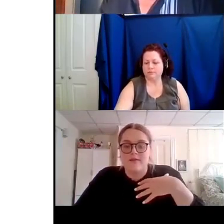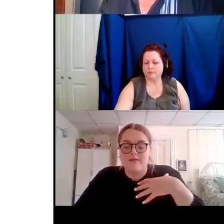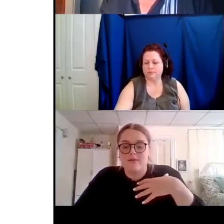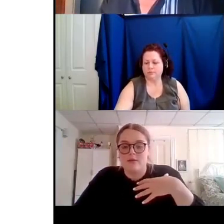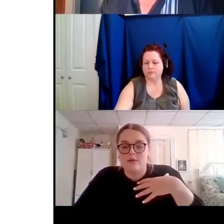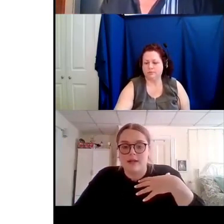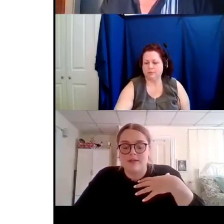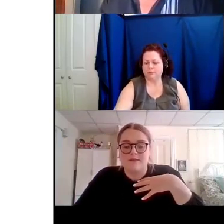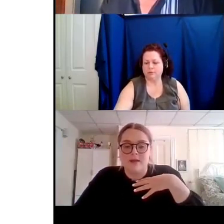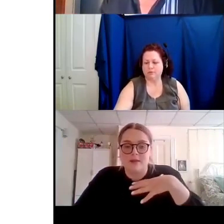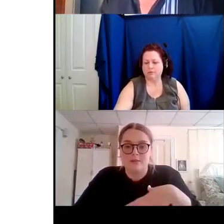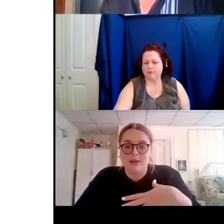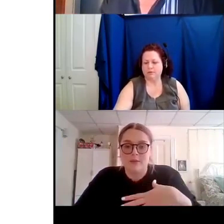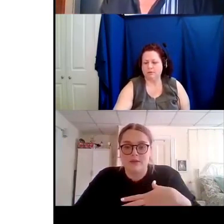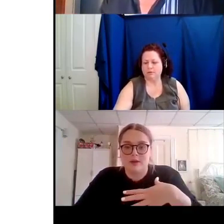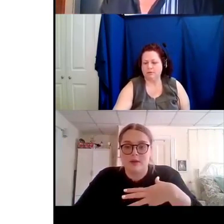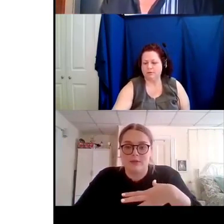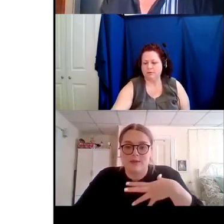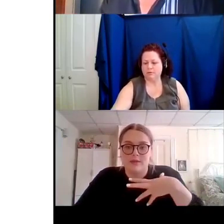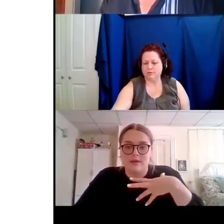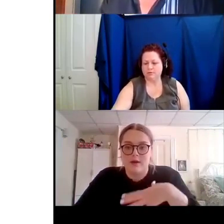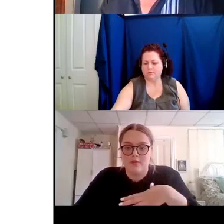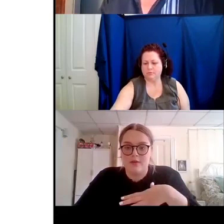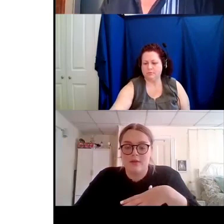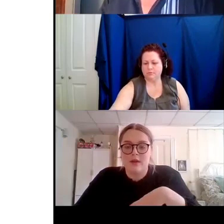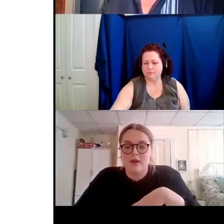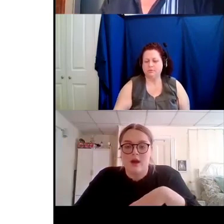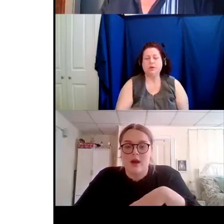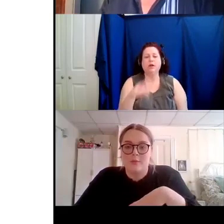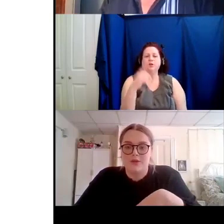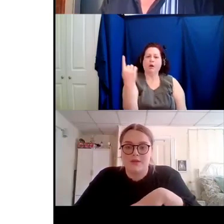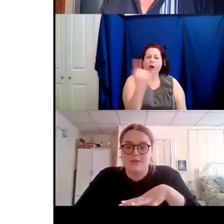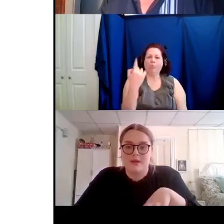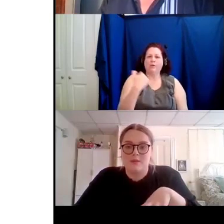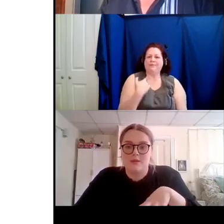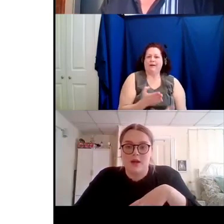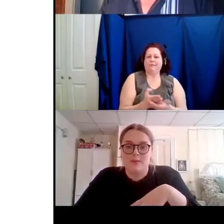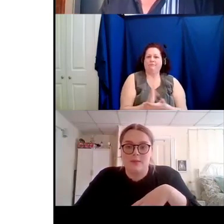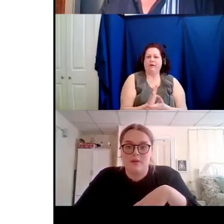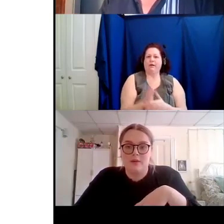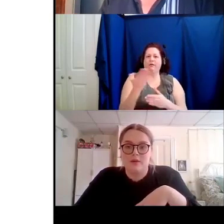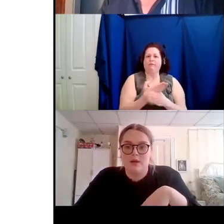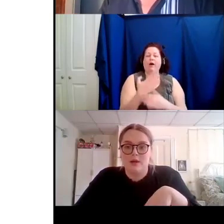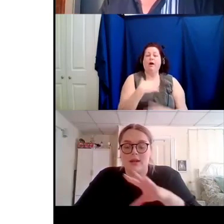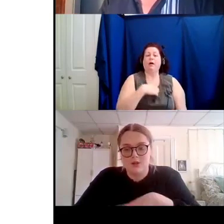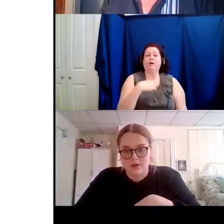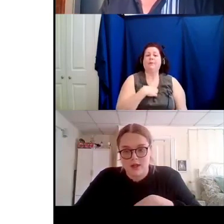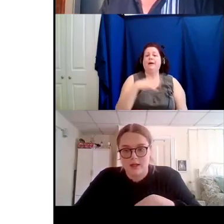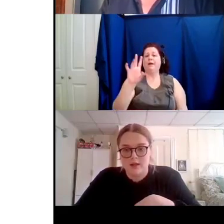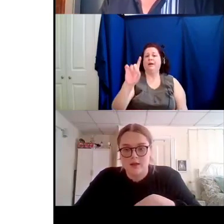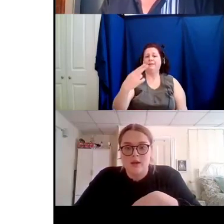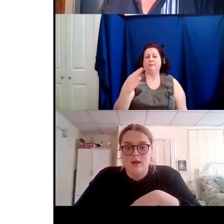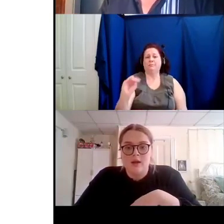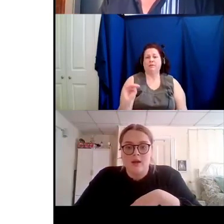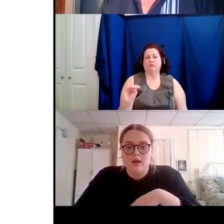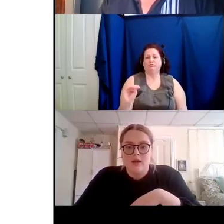always have the right to file a complaint with the Department of Mental Health, which is something that we'll talk about in our next